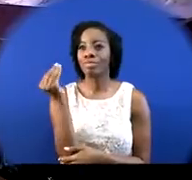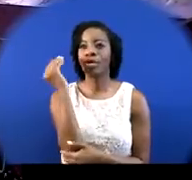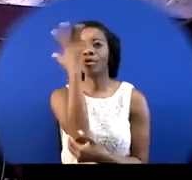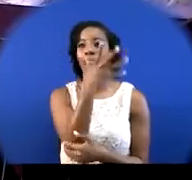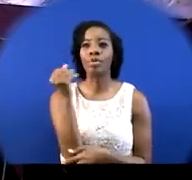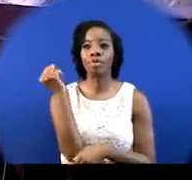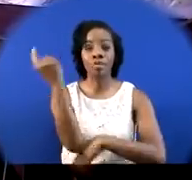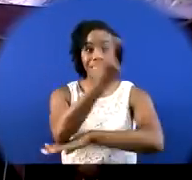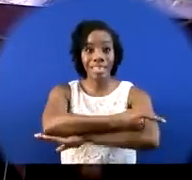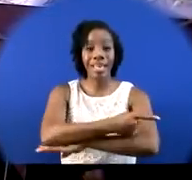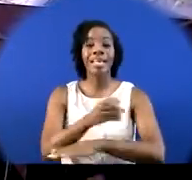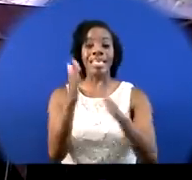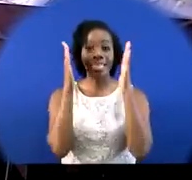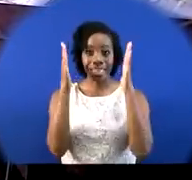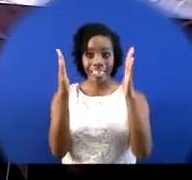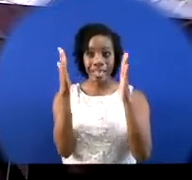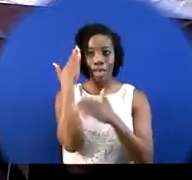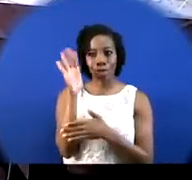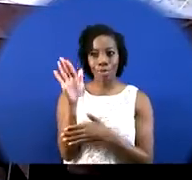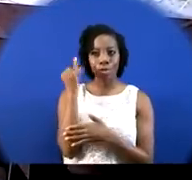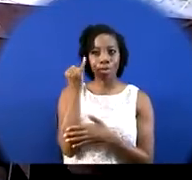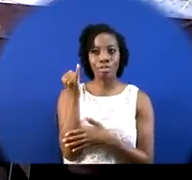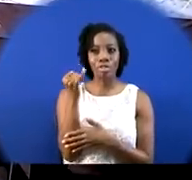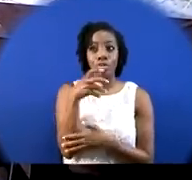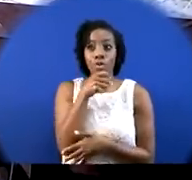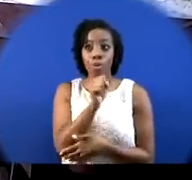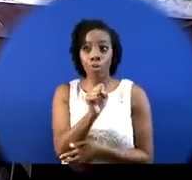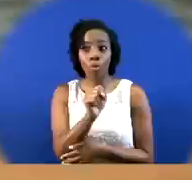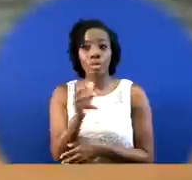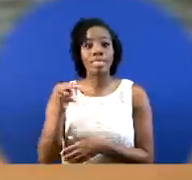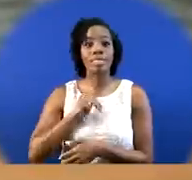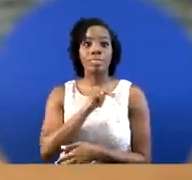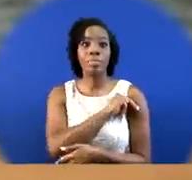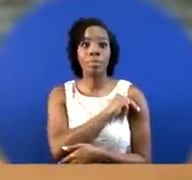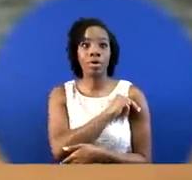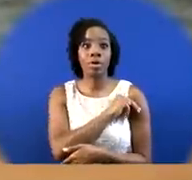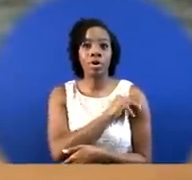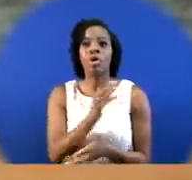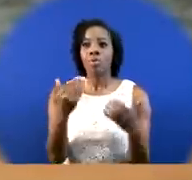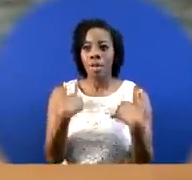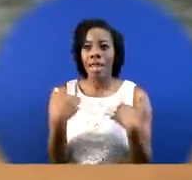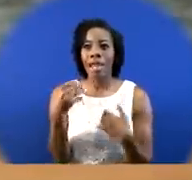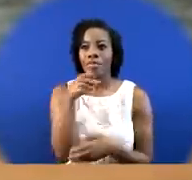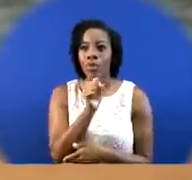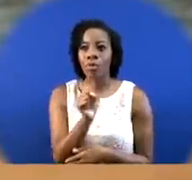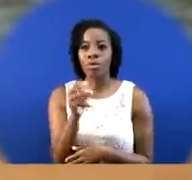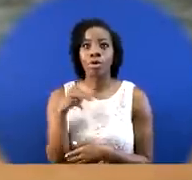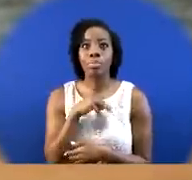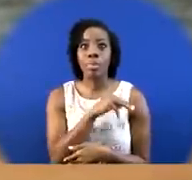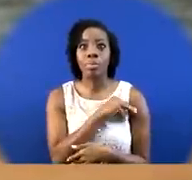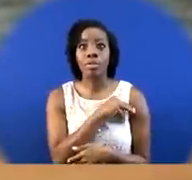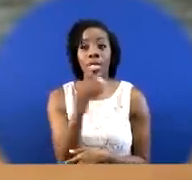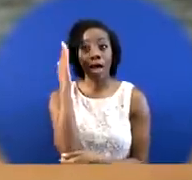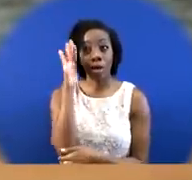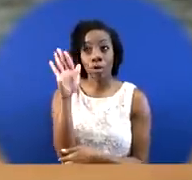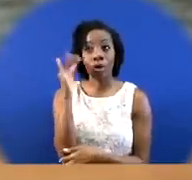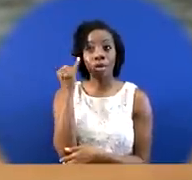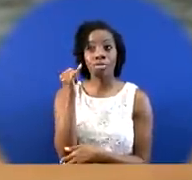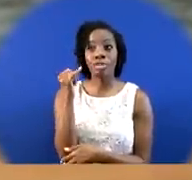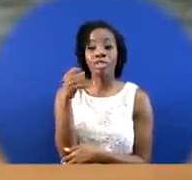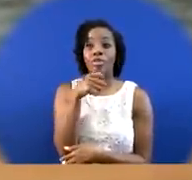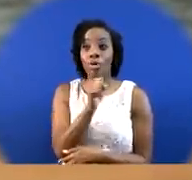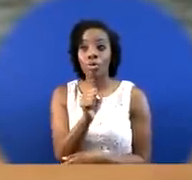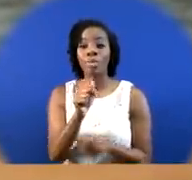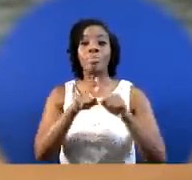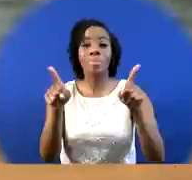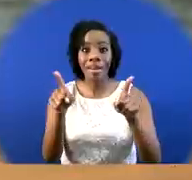today. Listen, I don't know if she is our eldest member. We've had some members in their 100s, and they've passed from labor to ward. I don't know if she's our eldest member, but she's